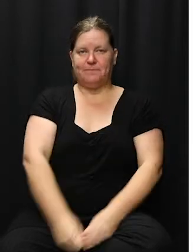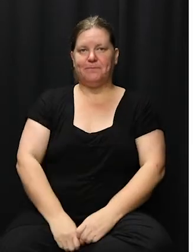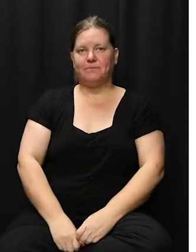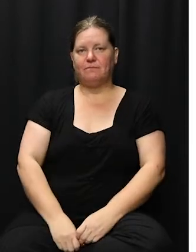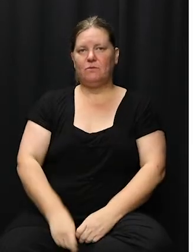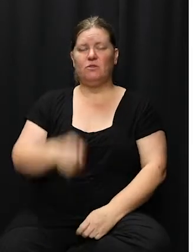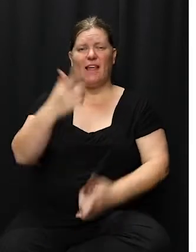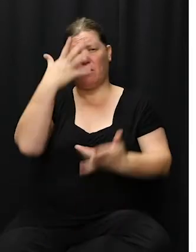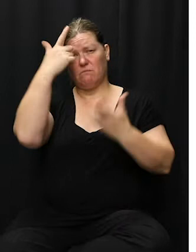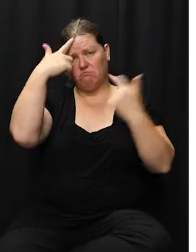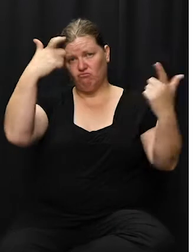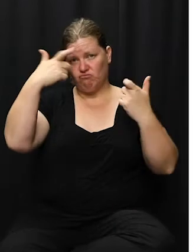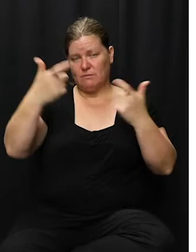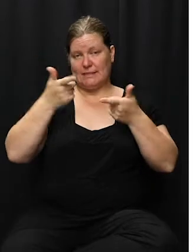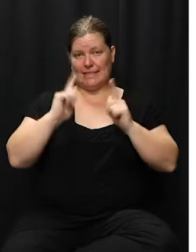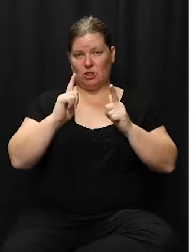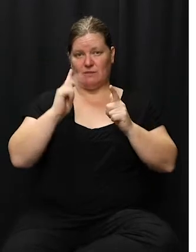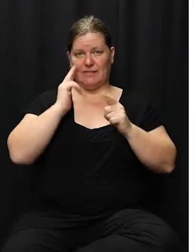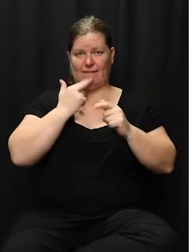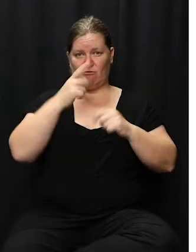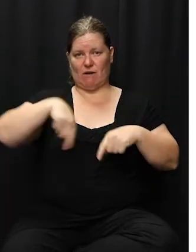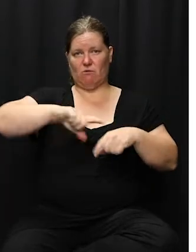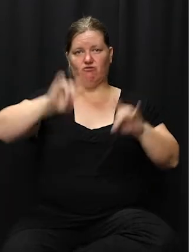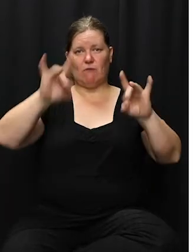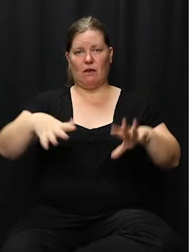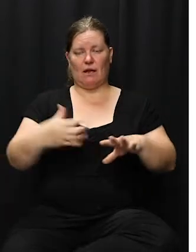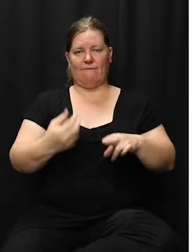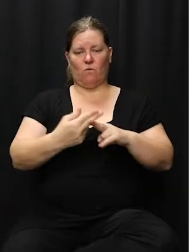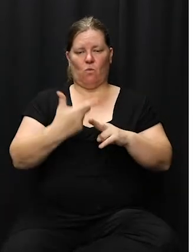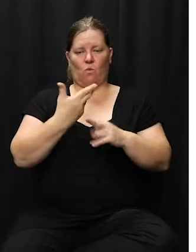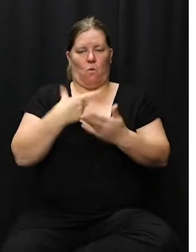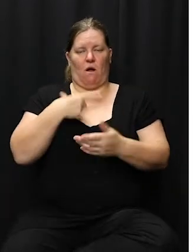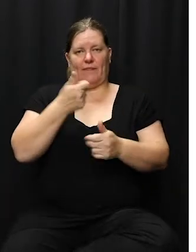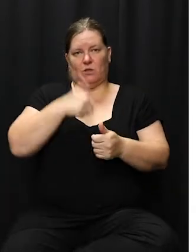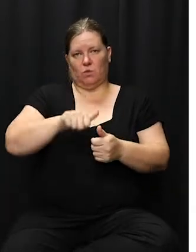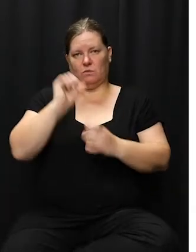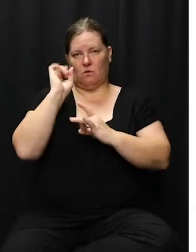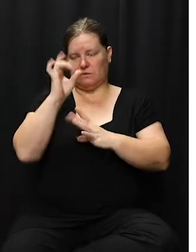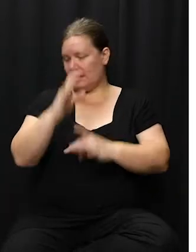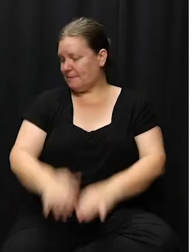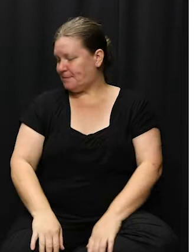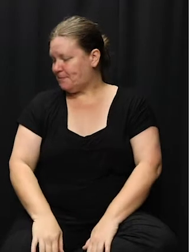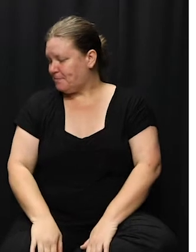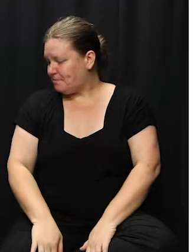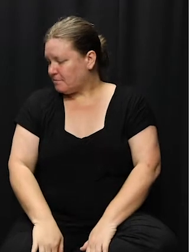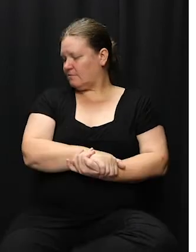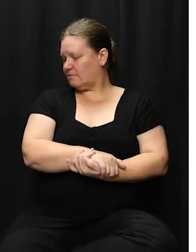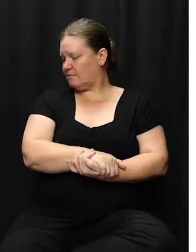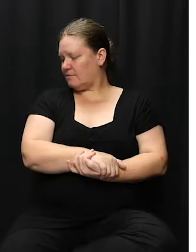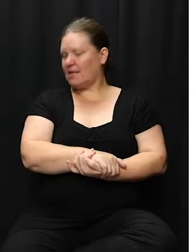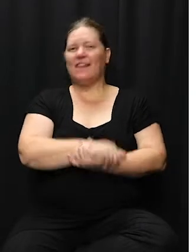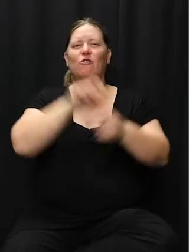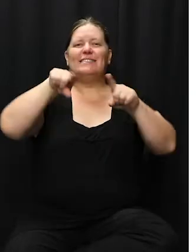it. So they were some suggestions teachers of the deaf around Australia had for why they use Auslan assessment tools.